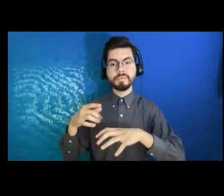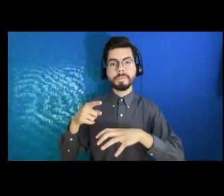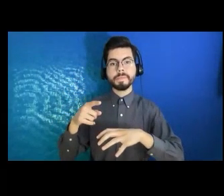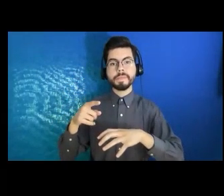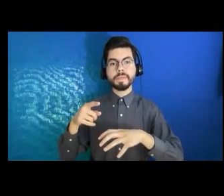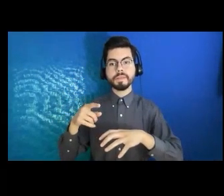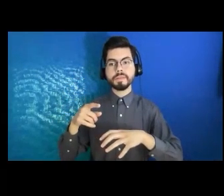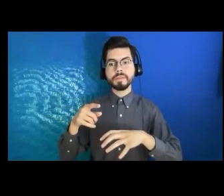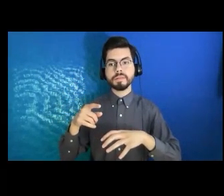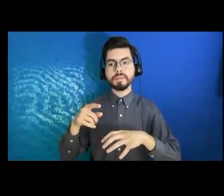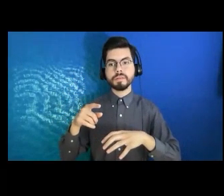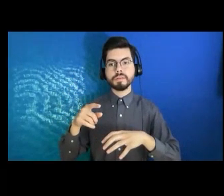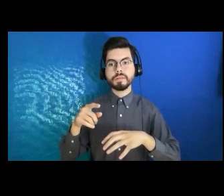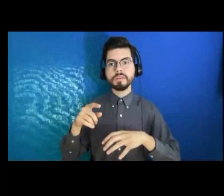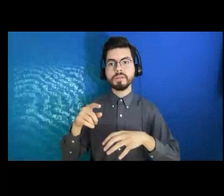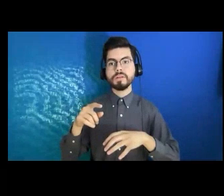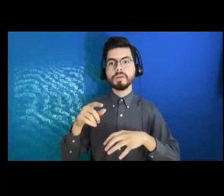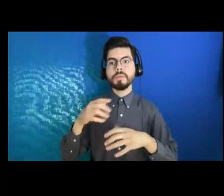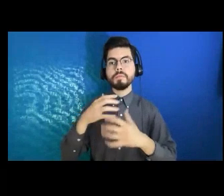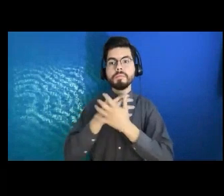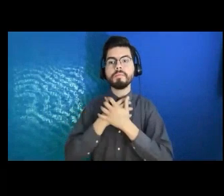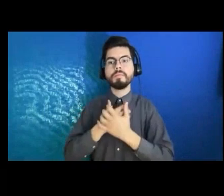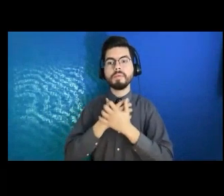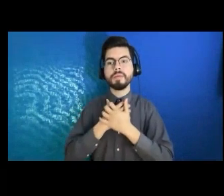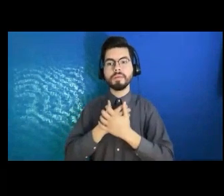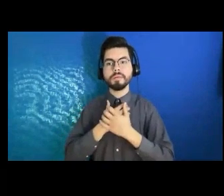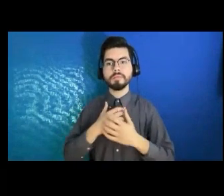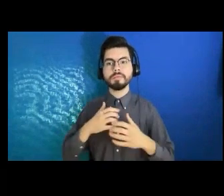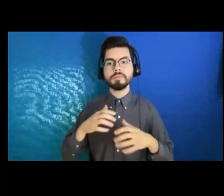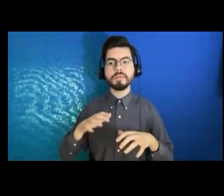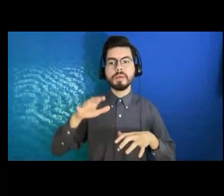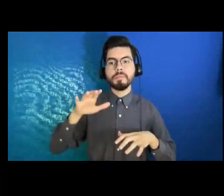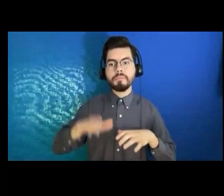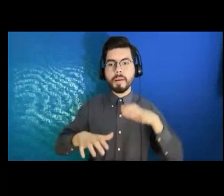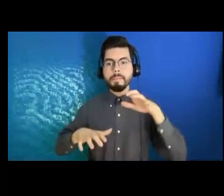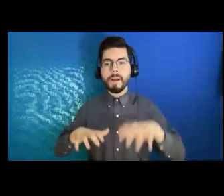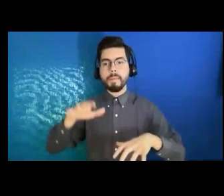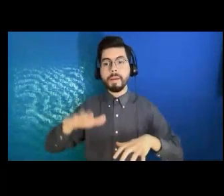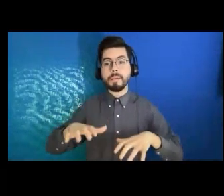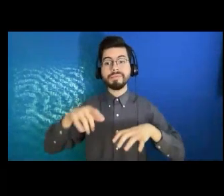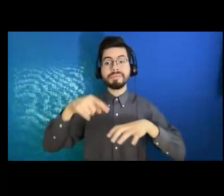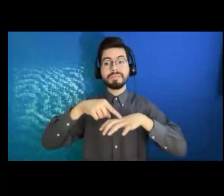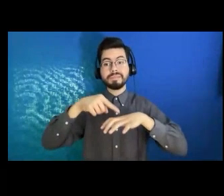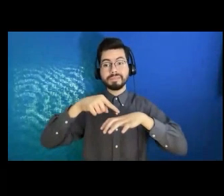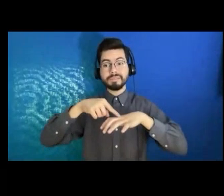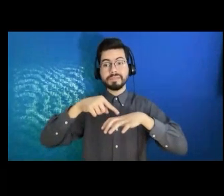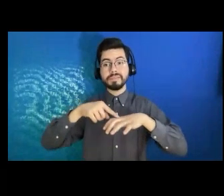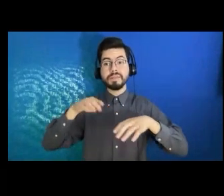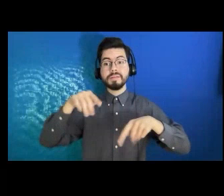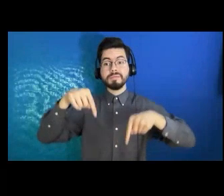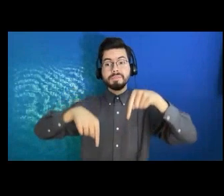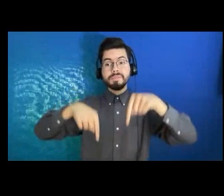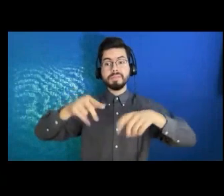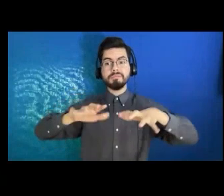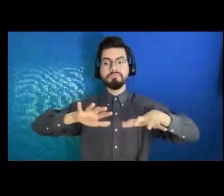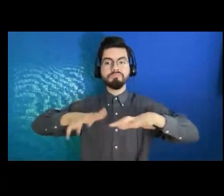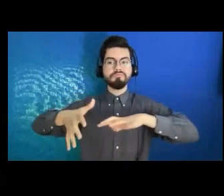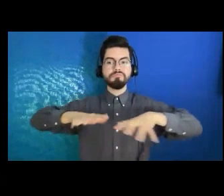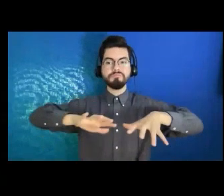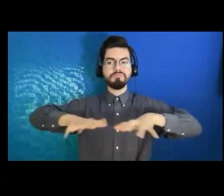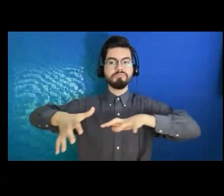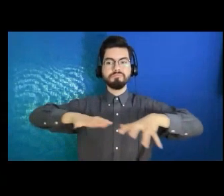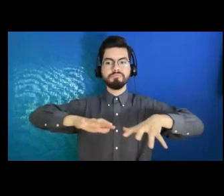to approach the rub tree and they rub their feet. We call it twisty feet. They're scenting the ground when they do that.